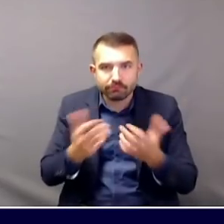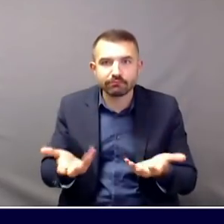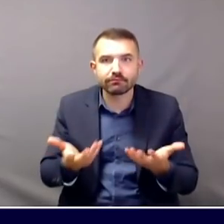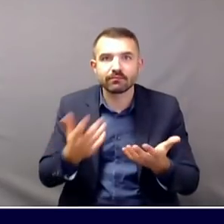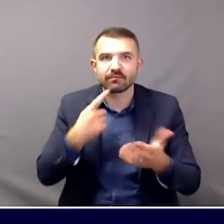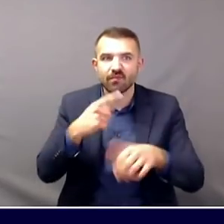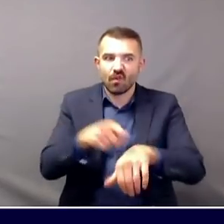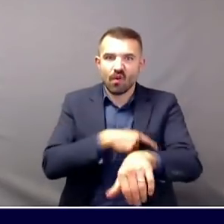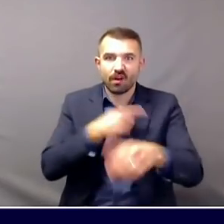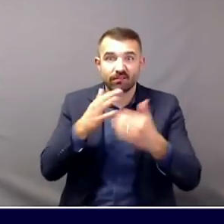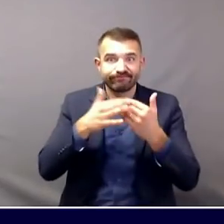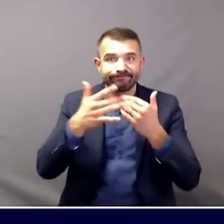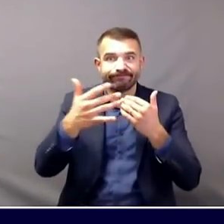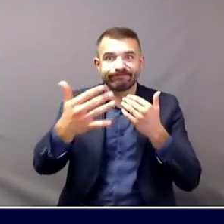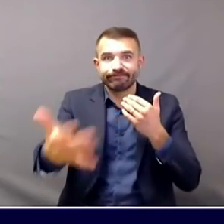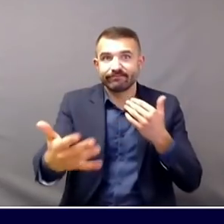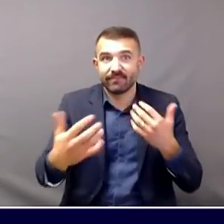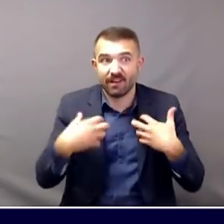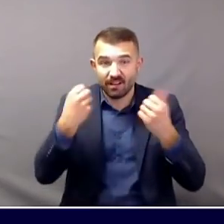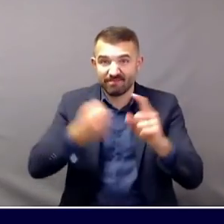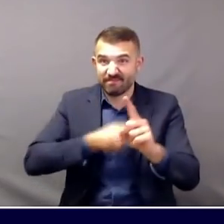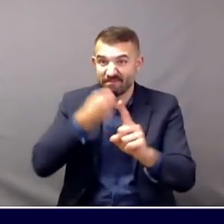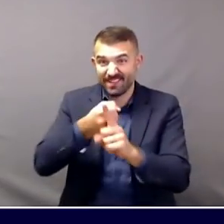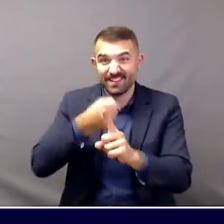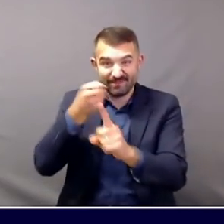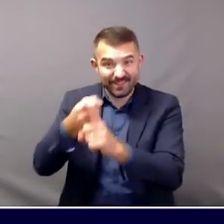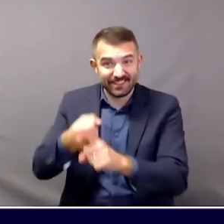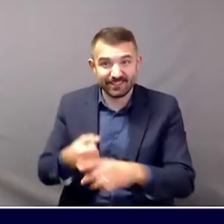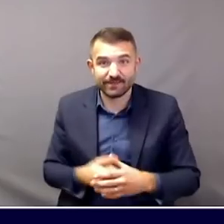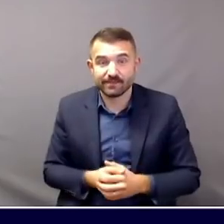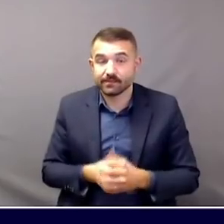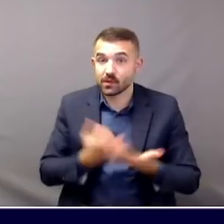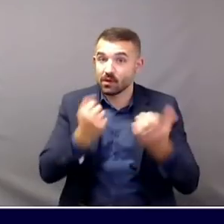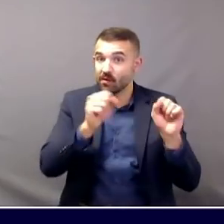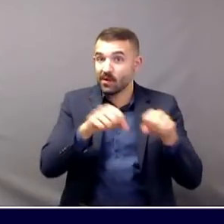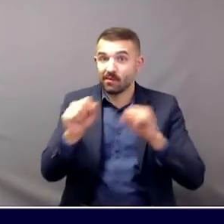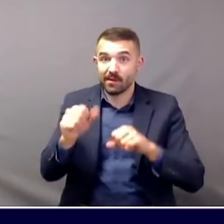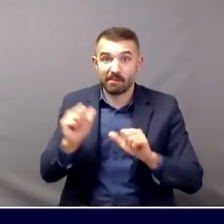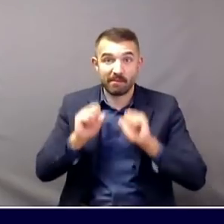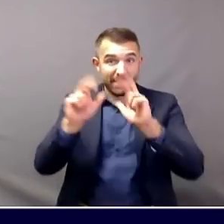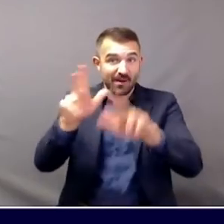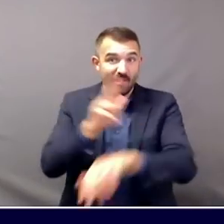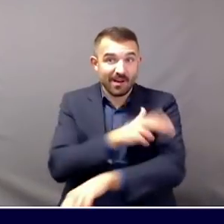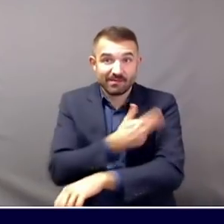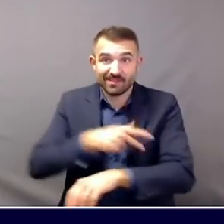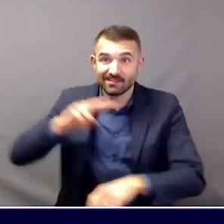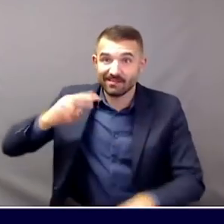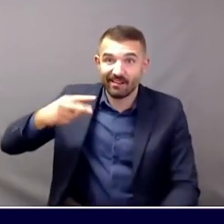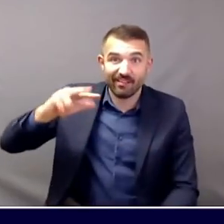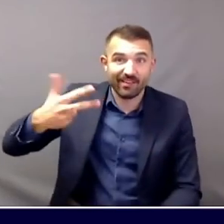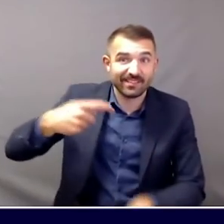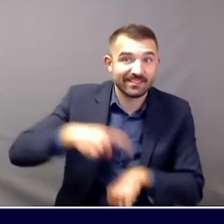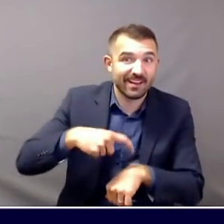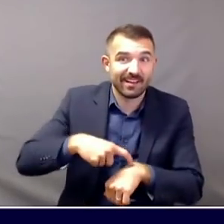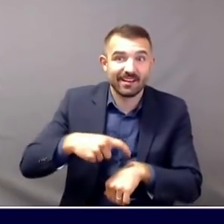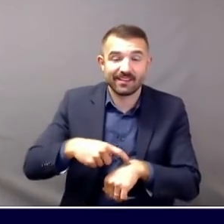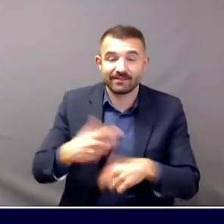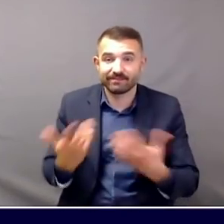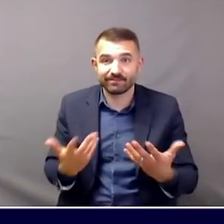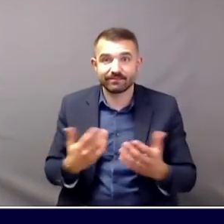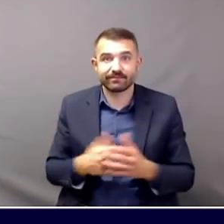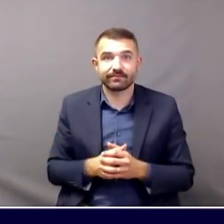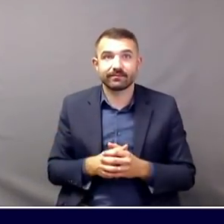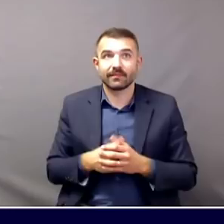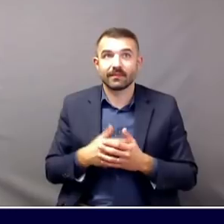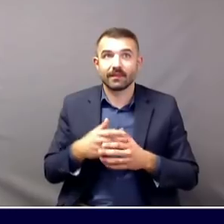as well as in some cases needing to be readmitted. So that is definitely a risk. and it's one that the scientific community is just now being able